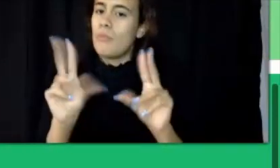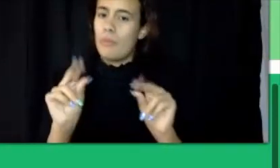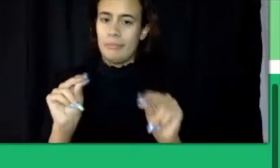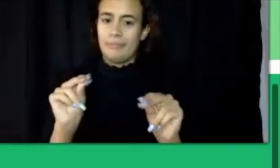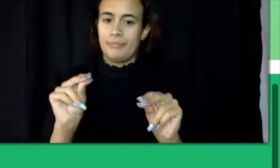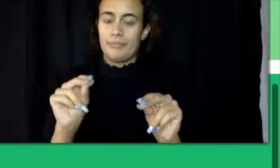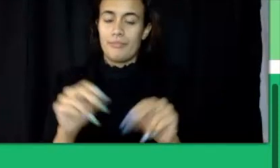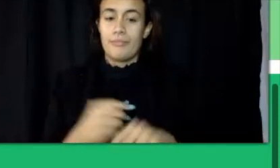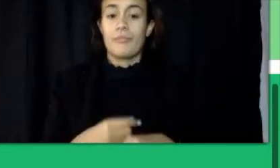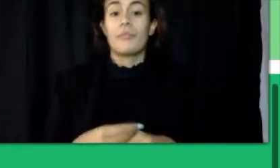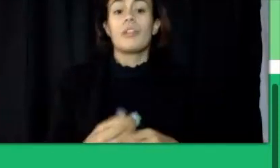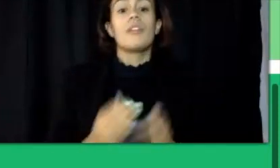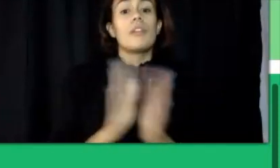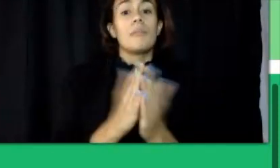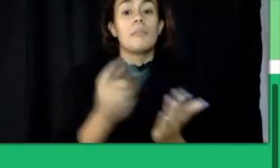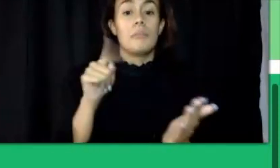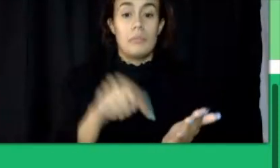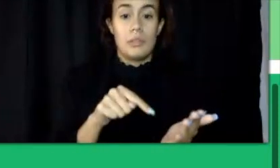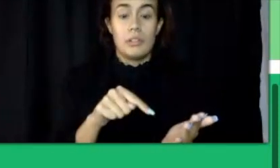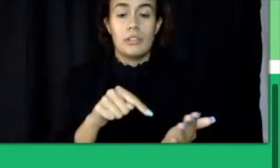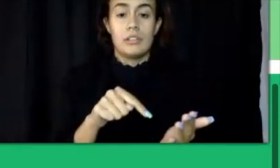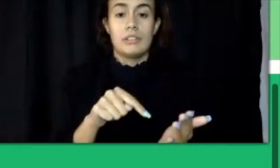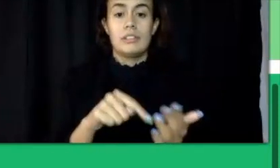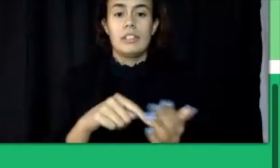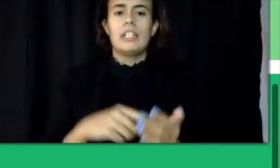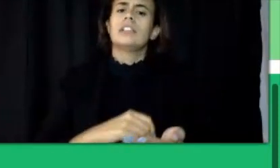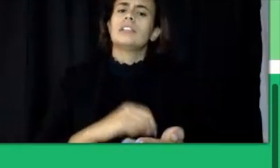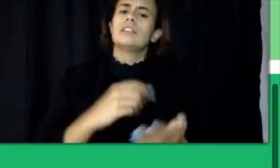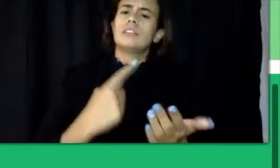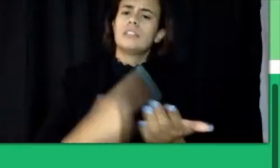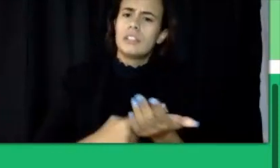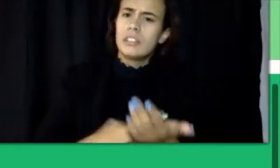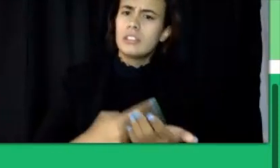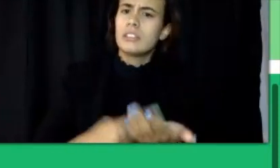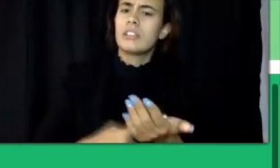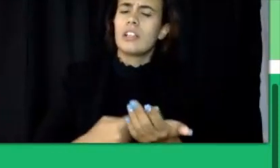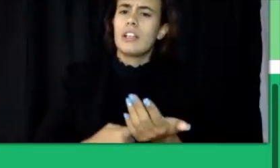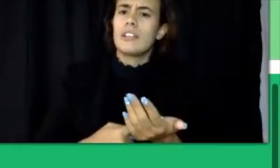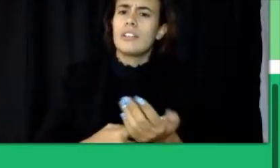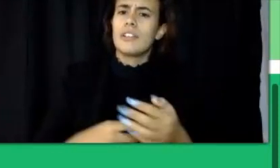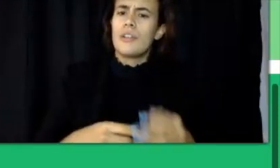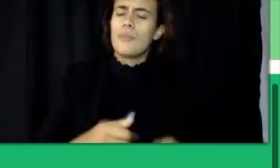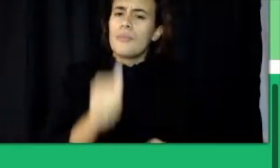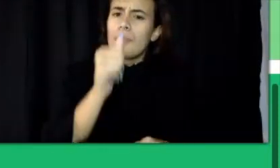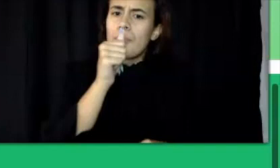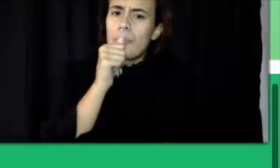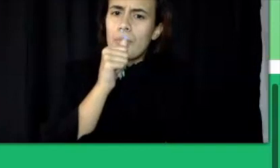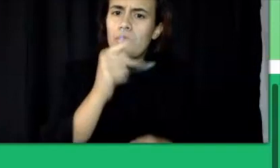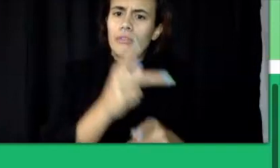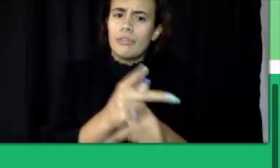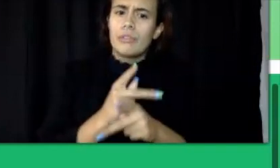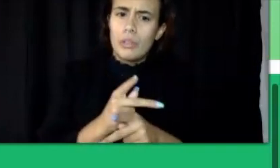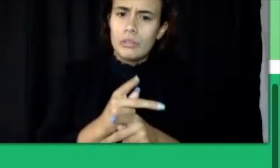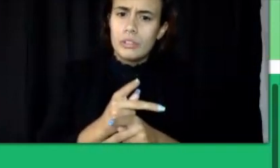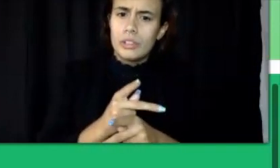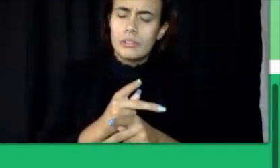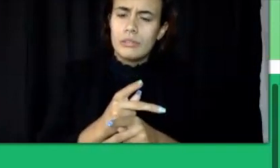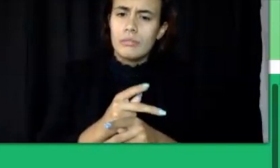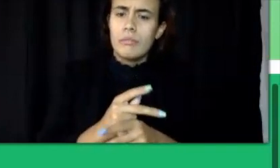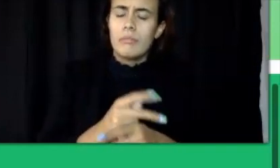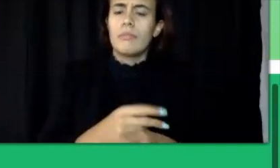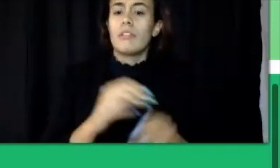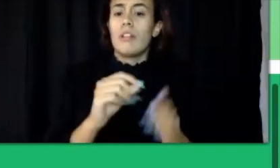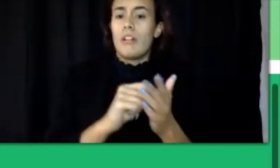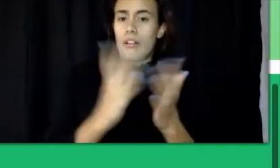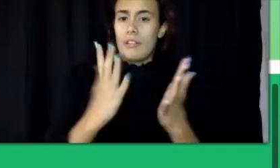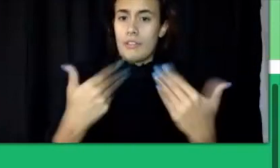book, I Don't Want to Die Poor, author Michael Arceneaux writes about the private loan debt he accumulated while attending Howard University